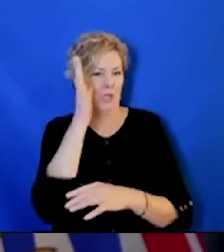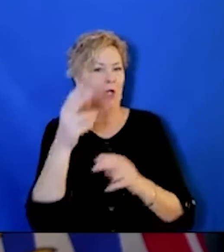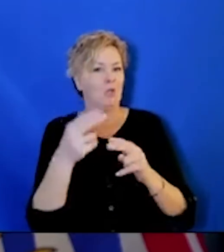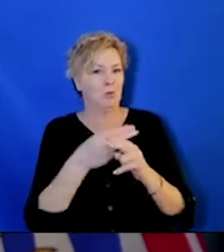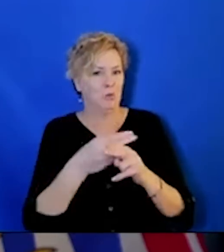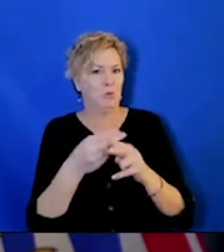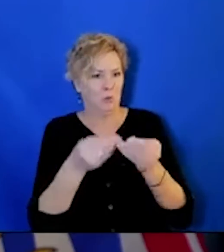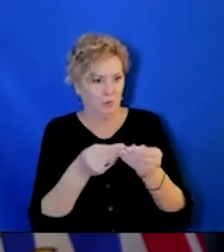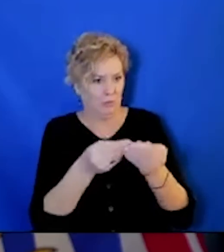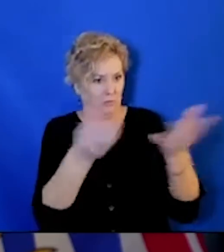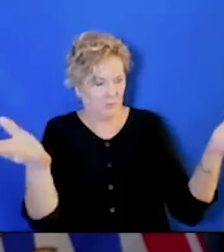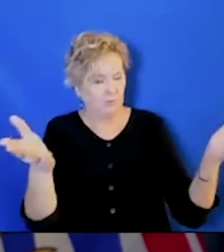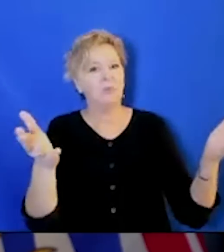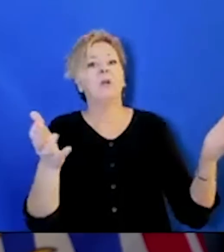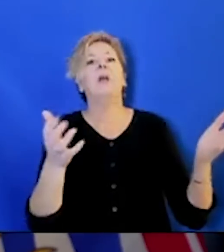reopen.